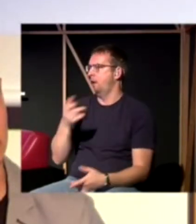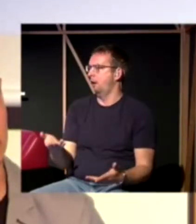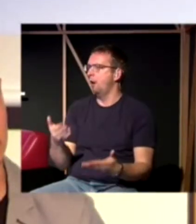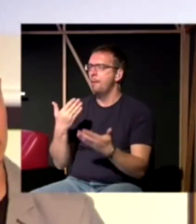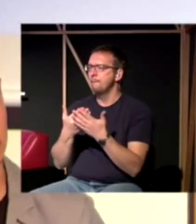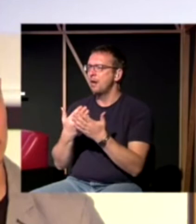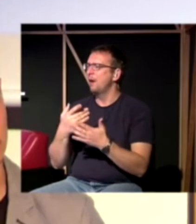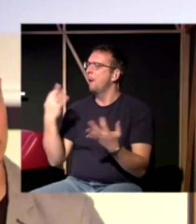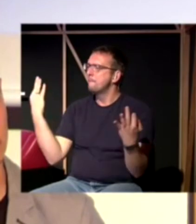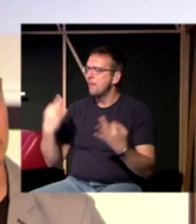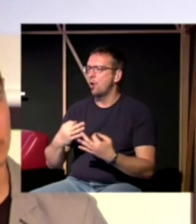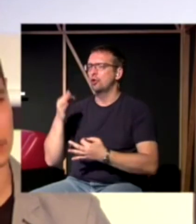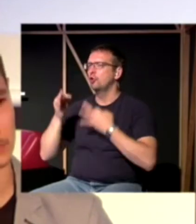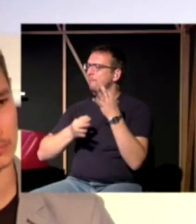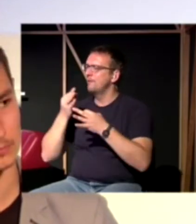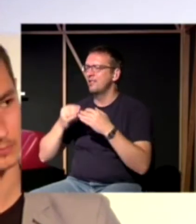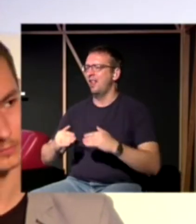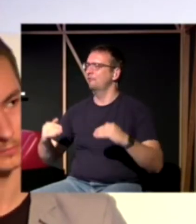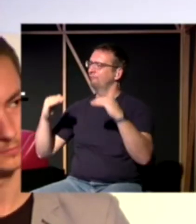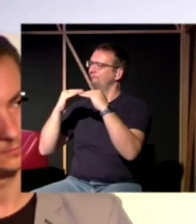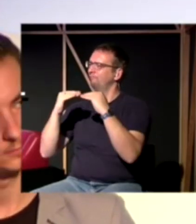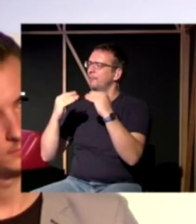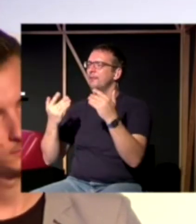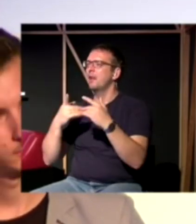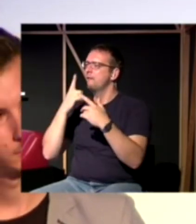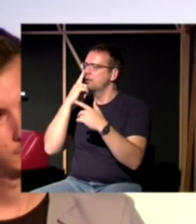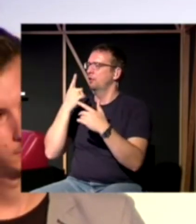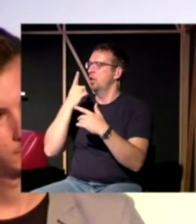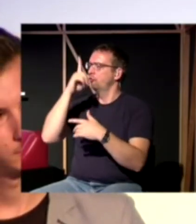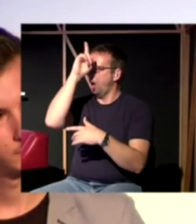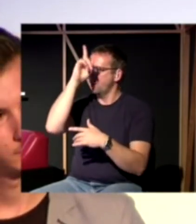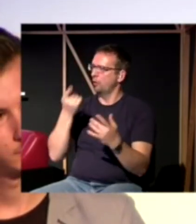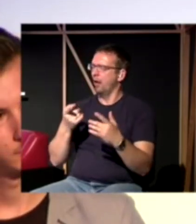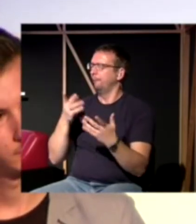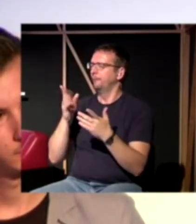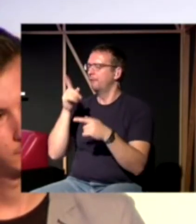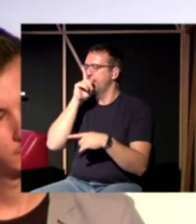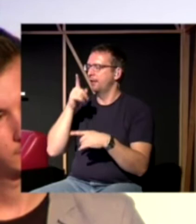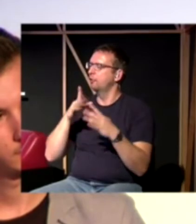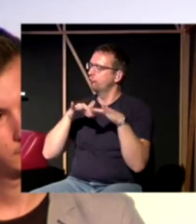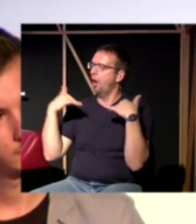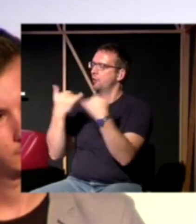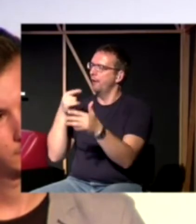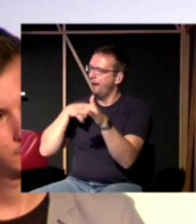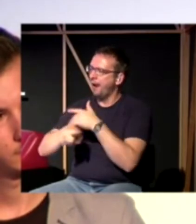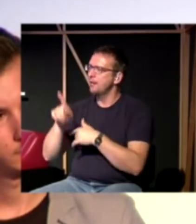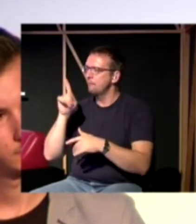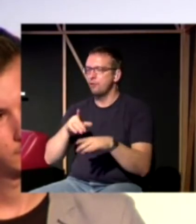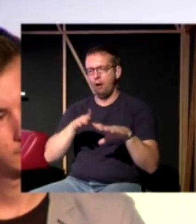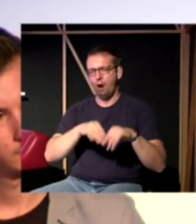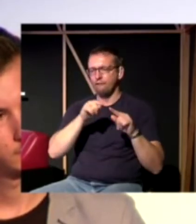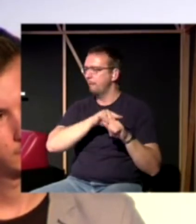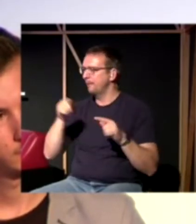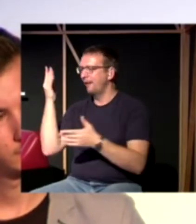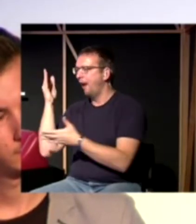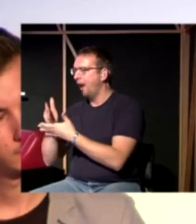expects to go into a stadium and think, right, I am going to be able to follow this from the start to the finish. I'll have a build-up, I'll have an ending,